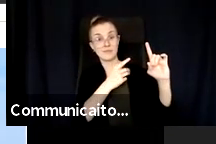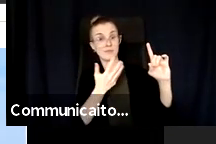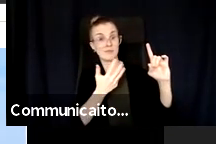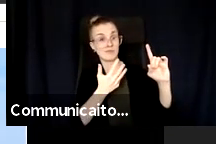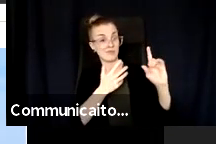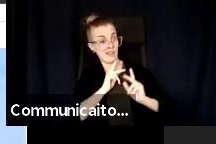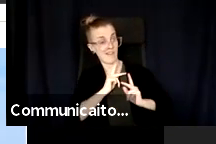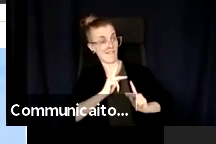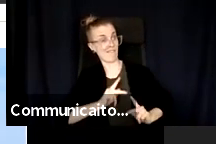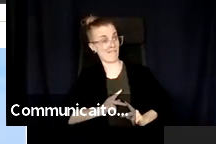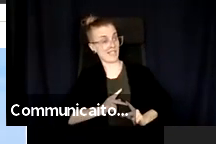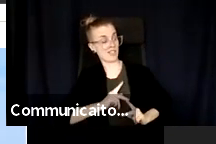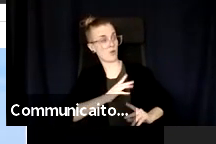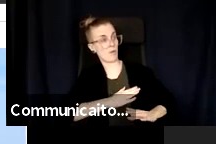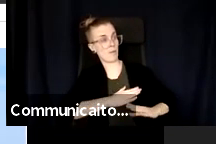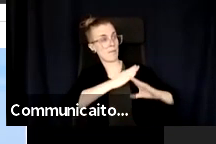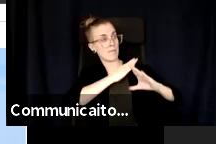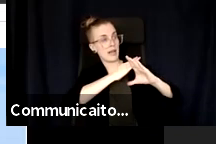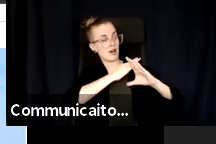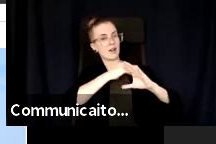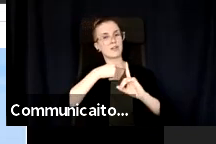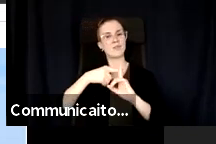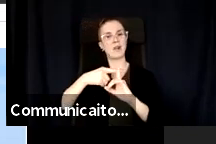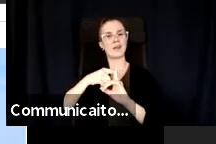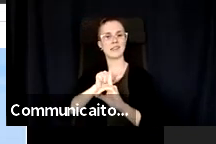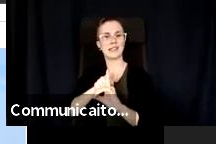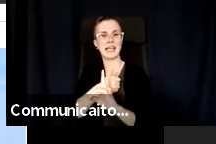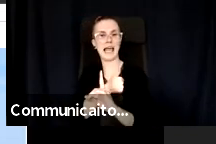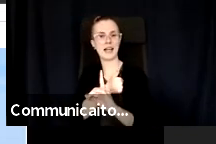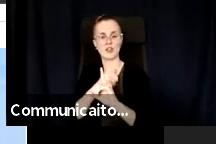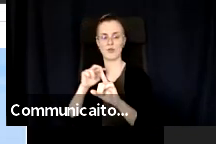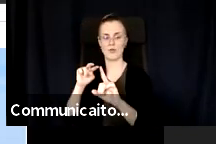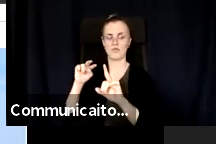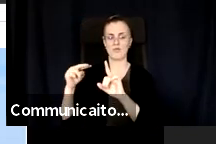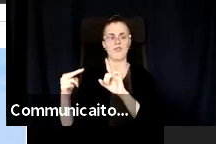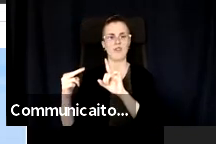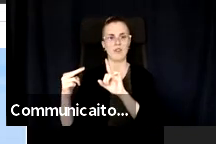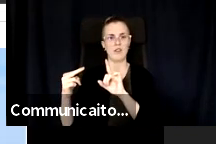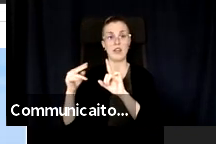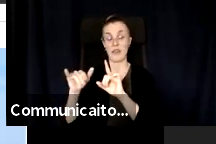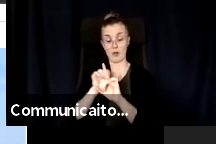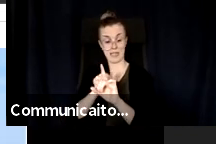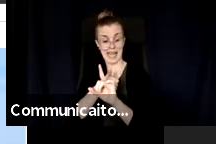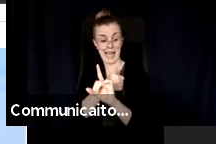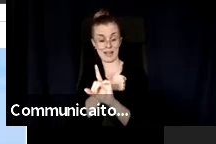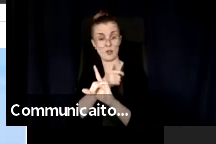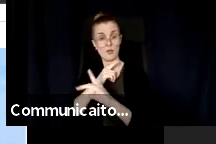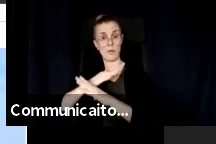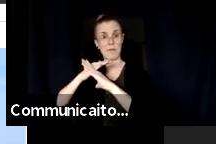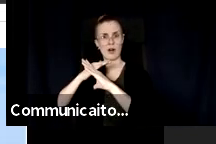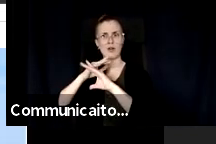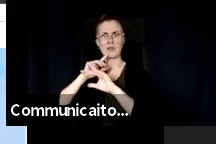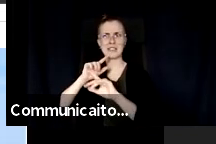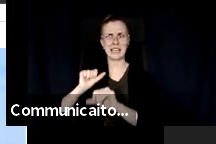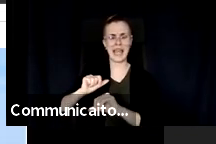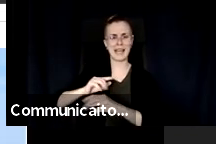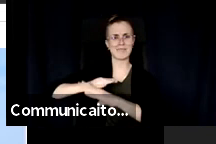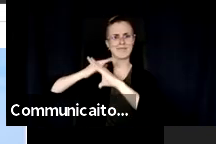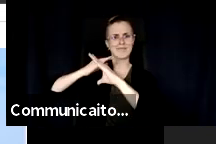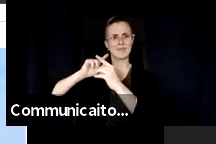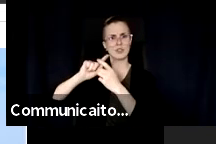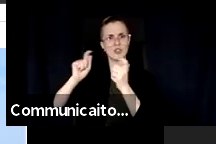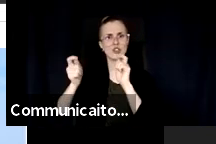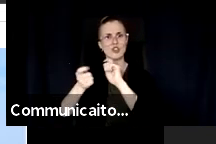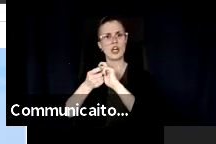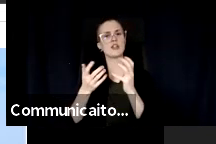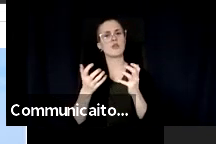challenge people with disability, but the attitudinal barriers that can often hinder change. HCA strives to promote awareness among